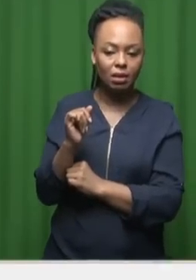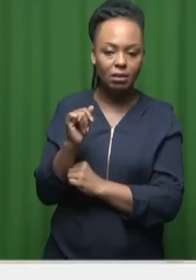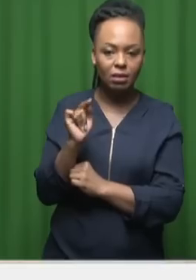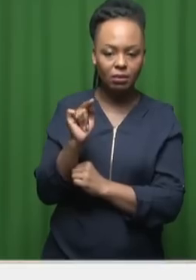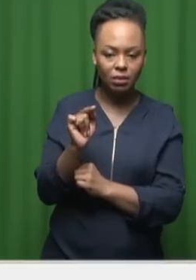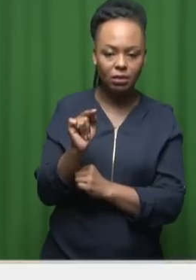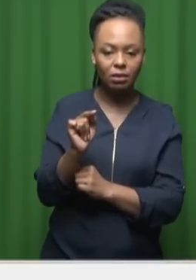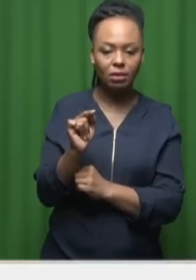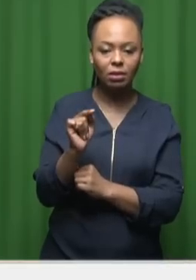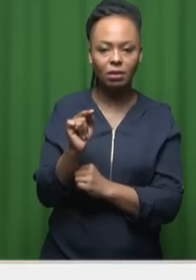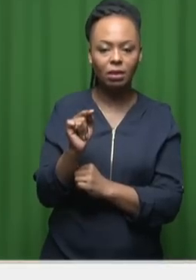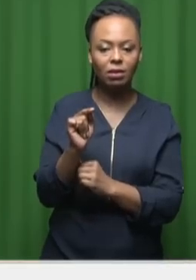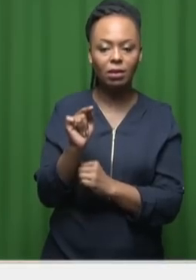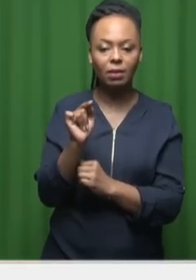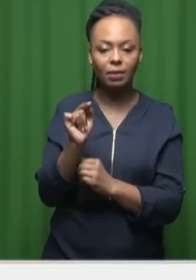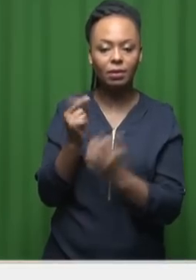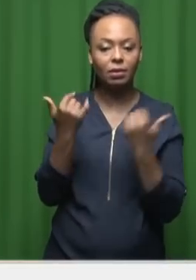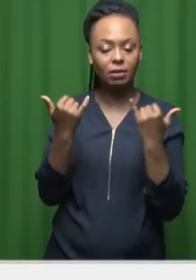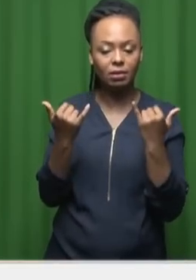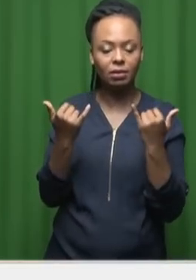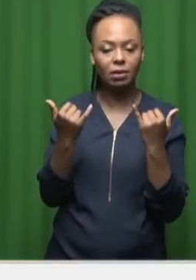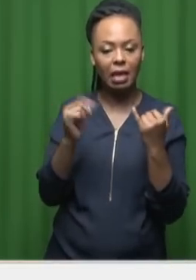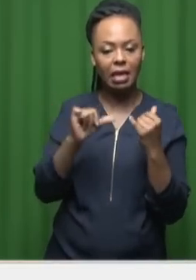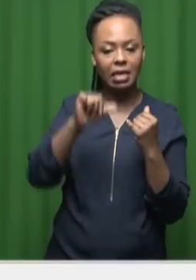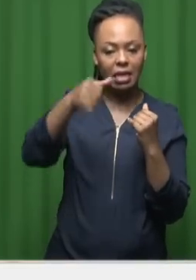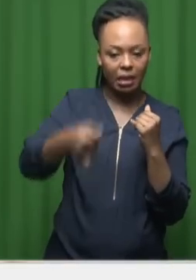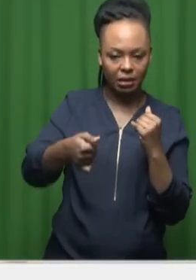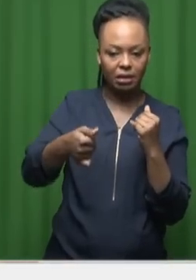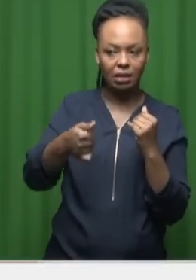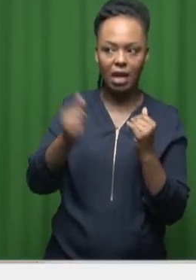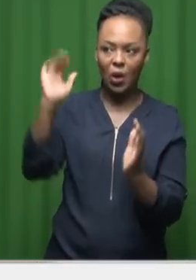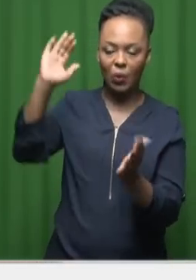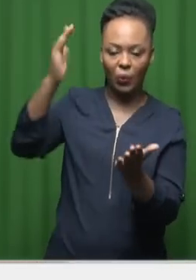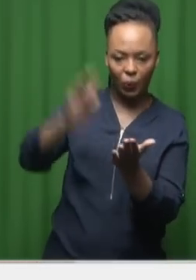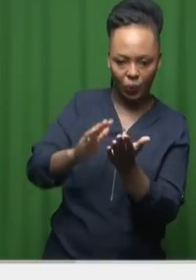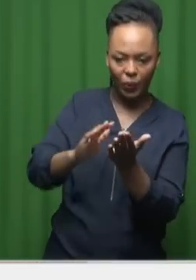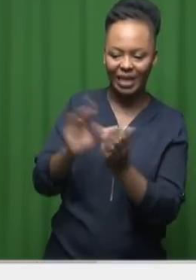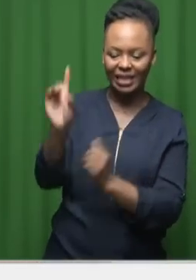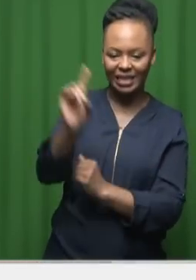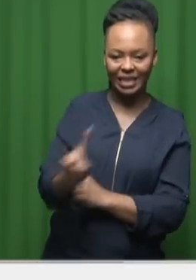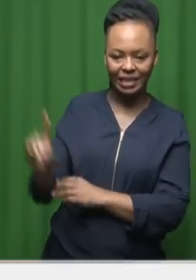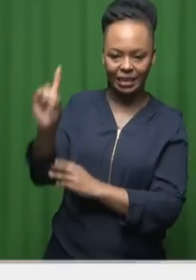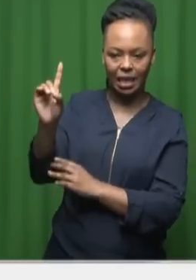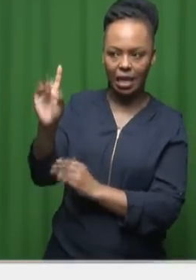Yeah, the next one should show a reduction in the diesel.